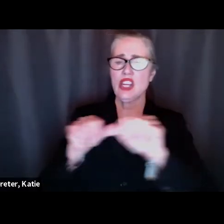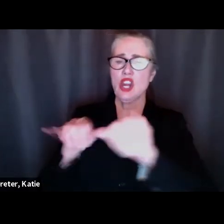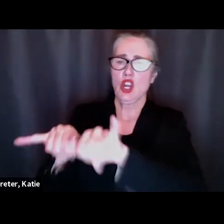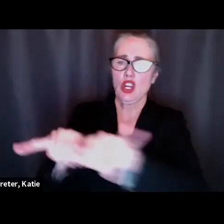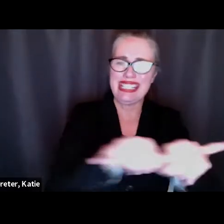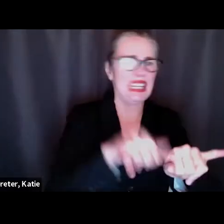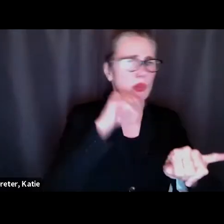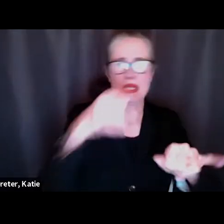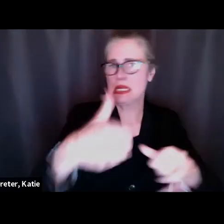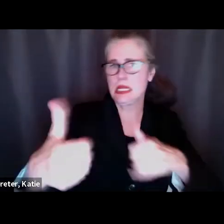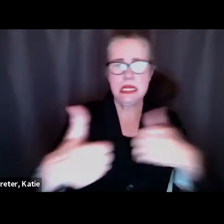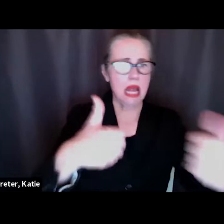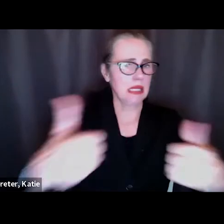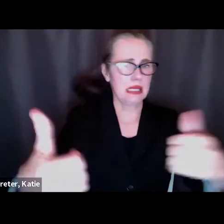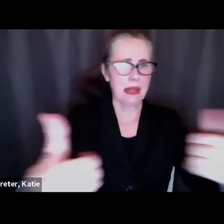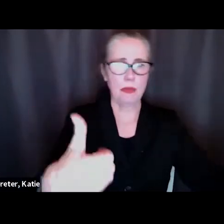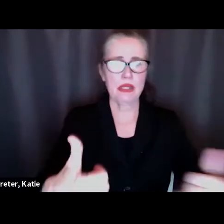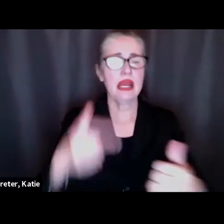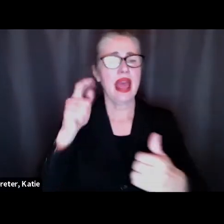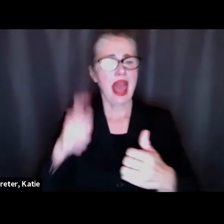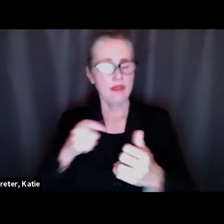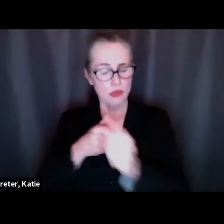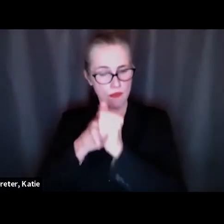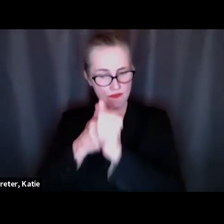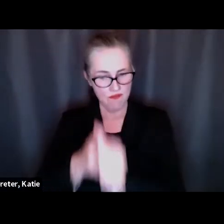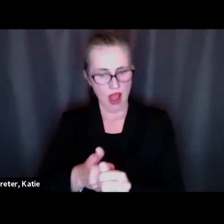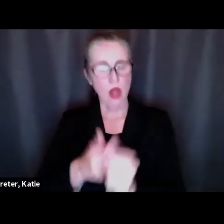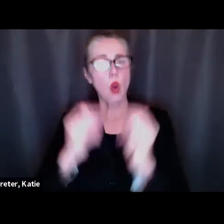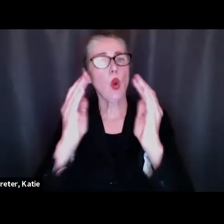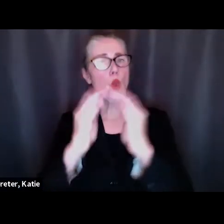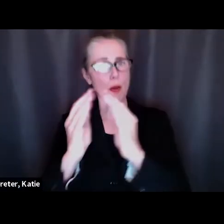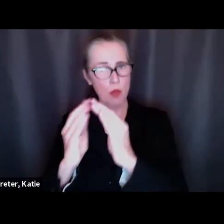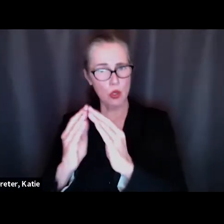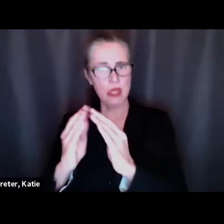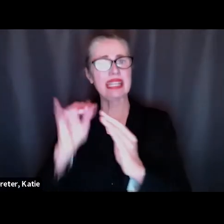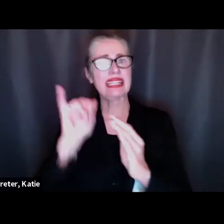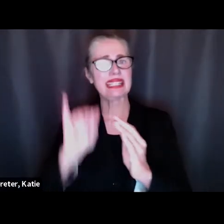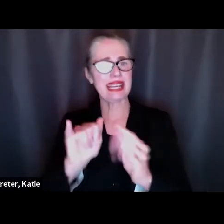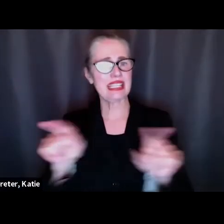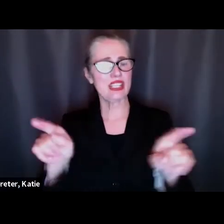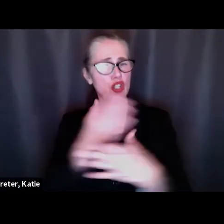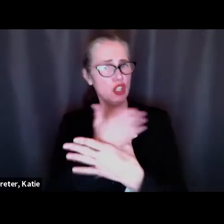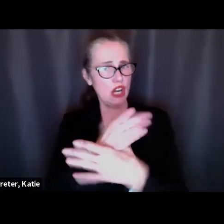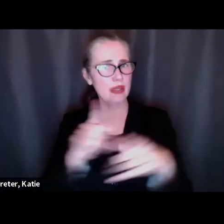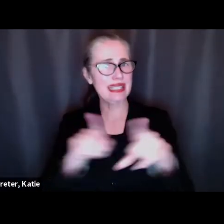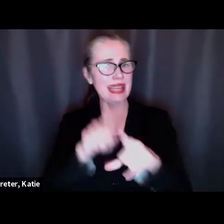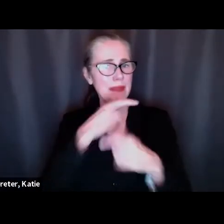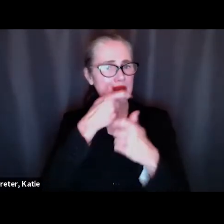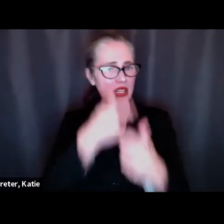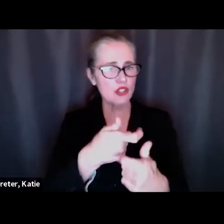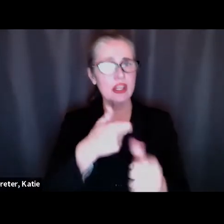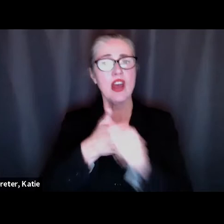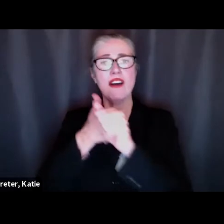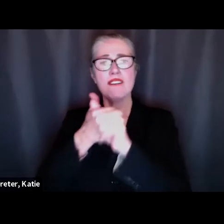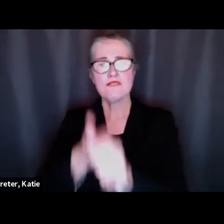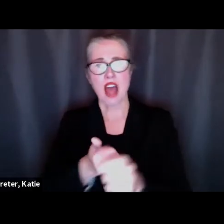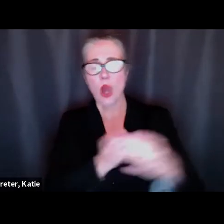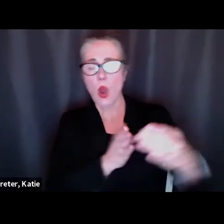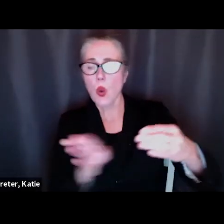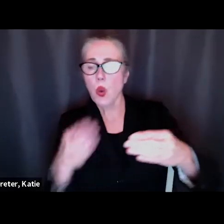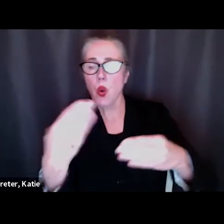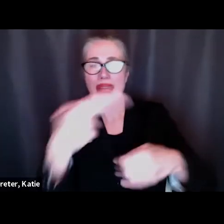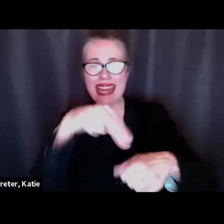respect communities of interest if possible follow man-made items such as major interstates natural